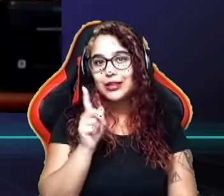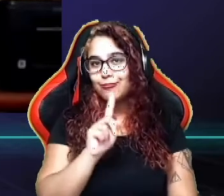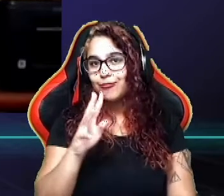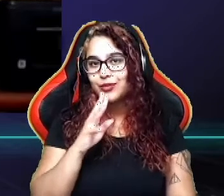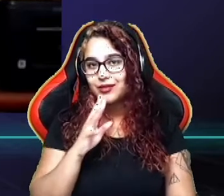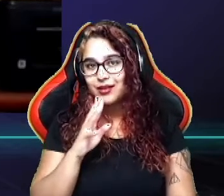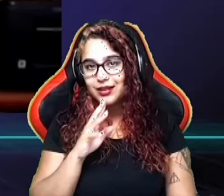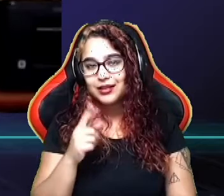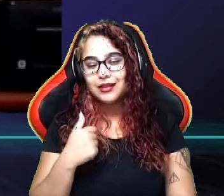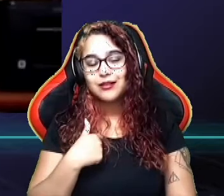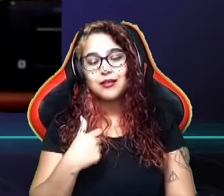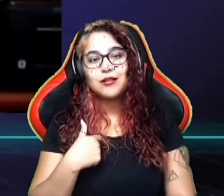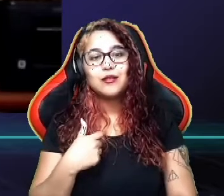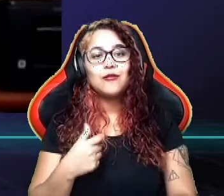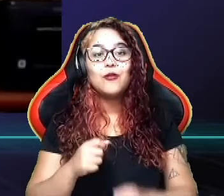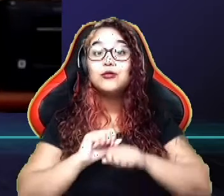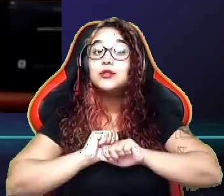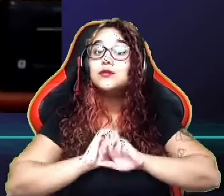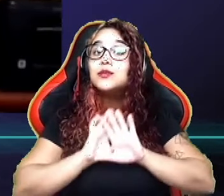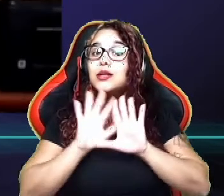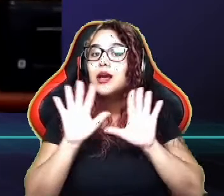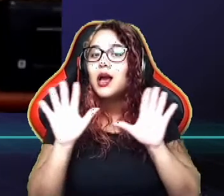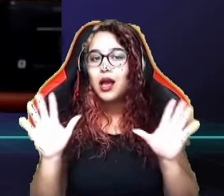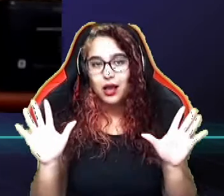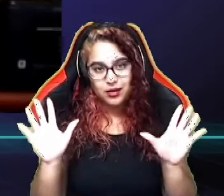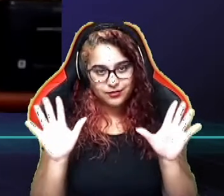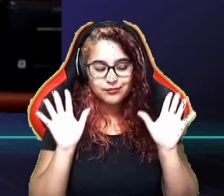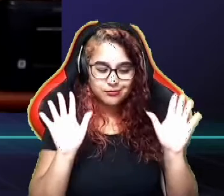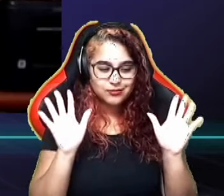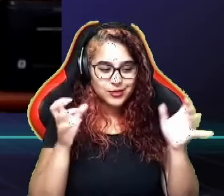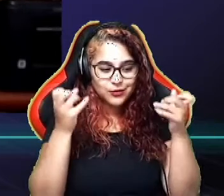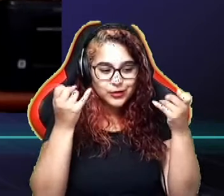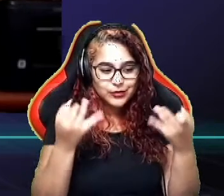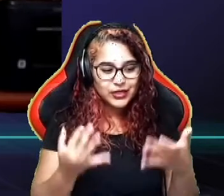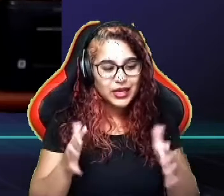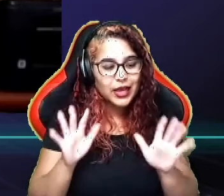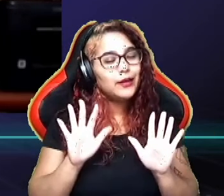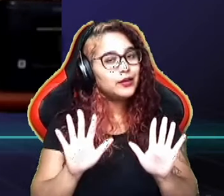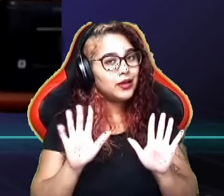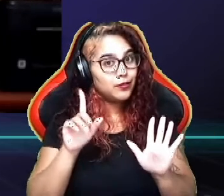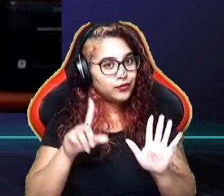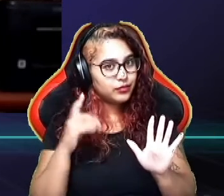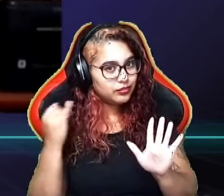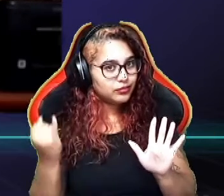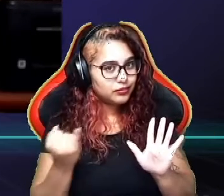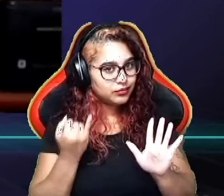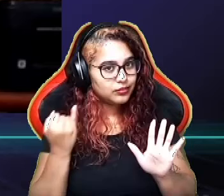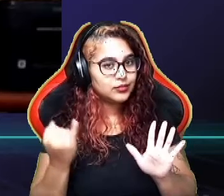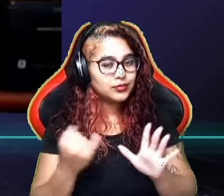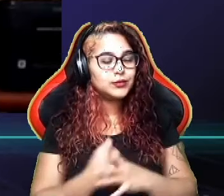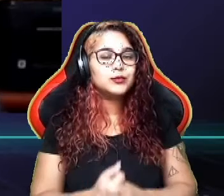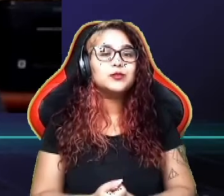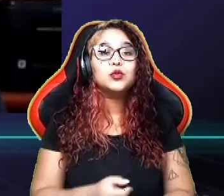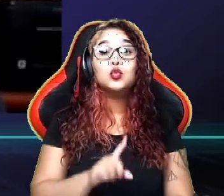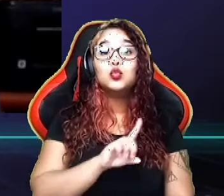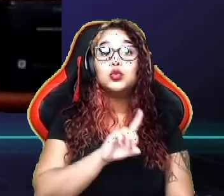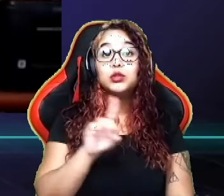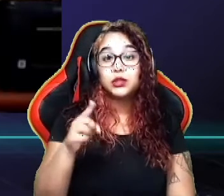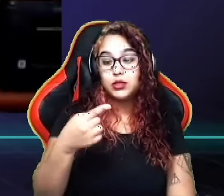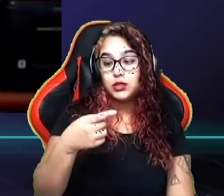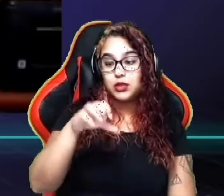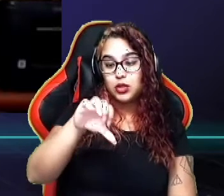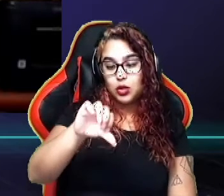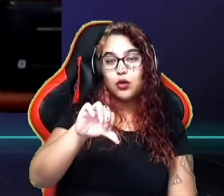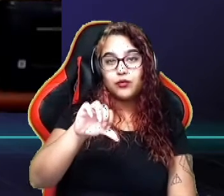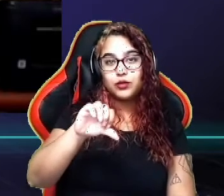you don't know us, I'm going to just clarify a point that's very important. On